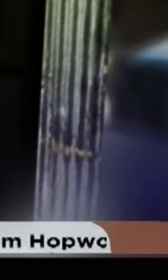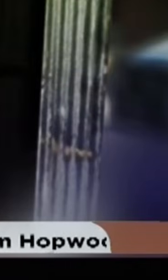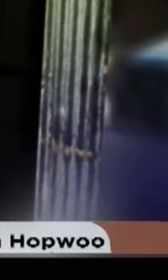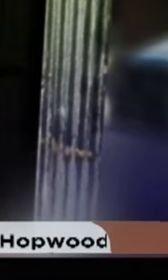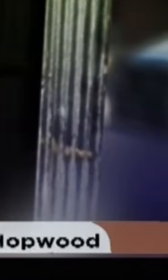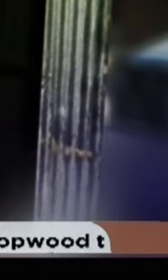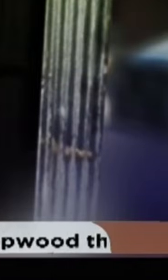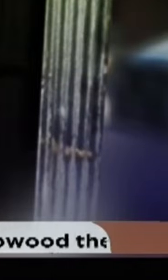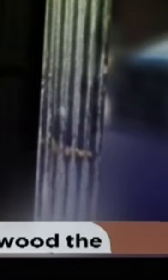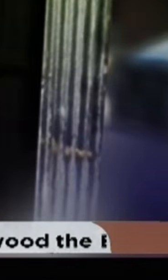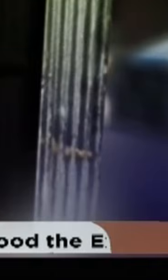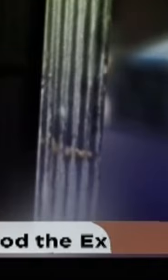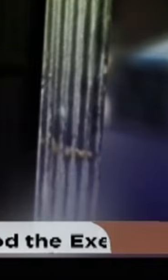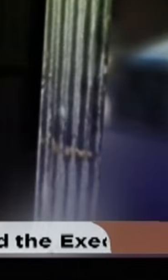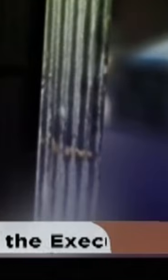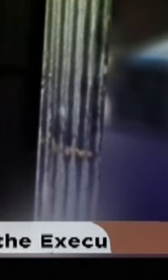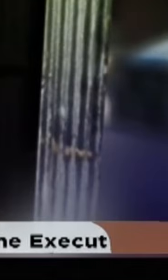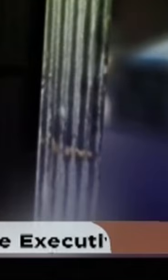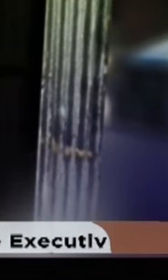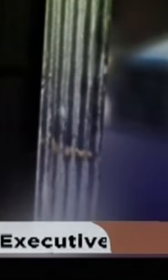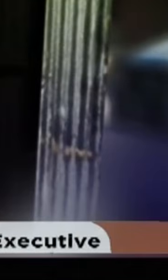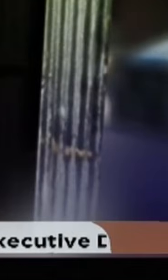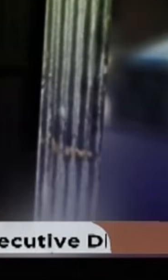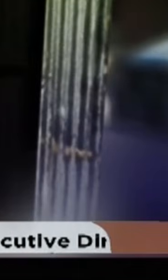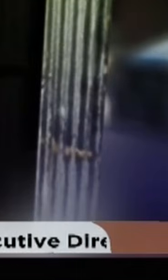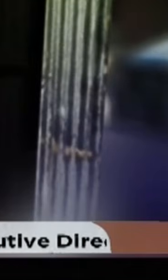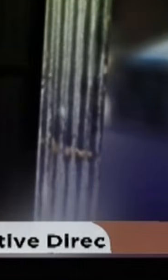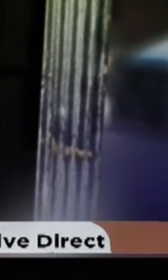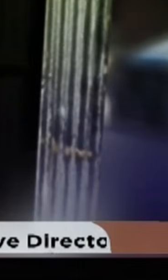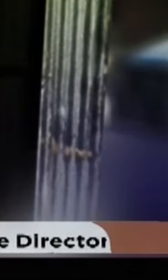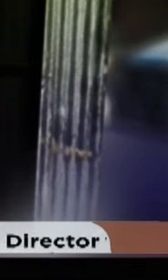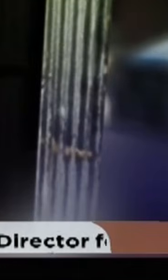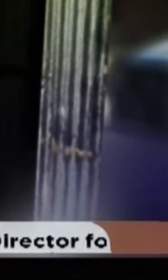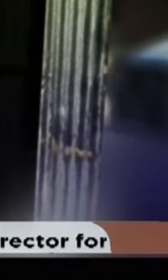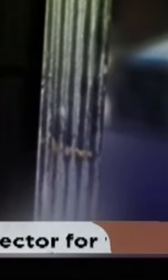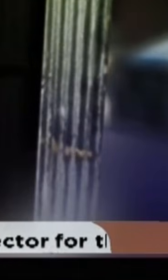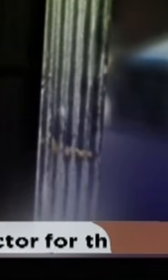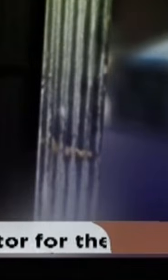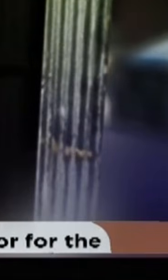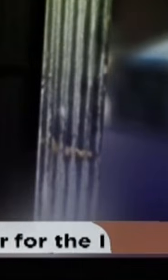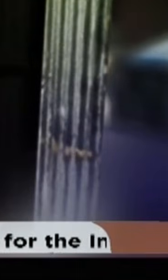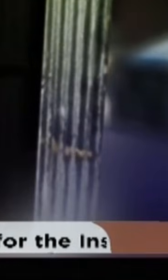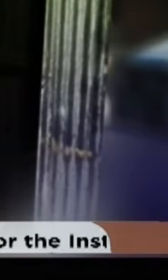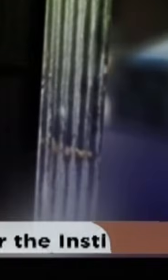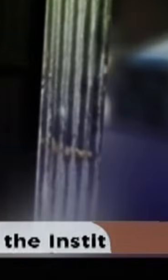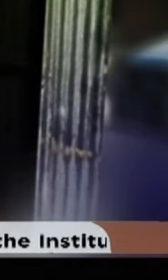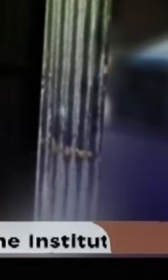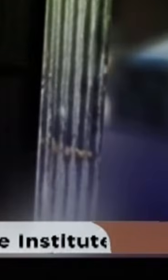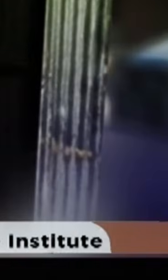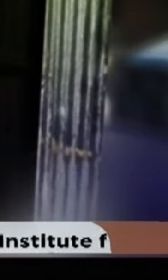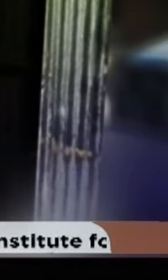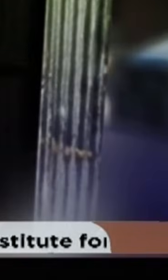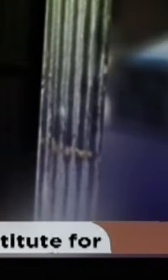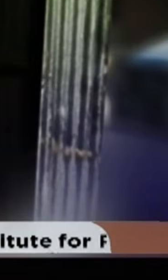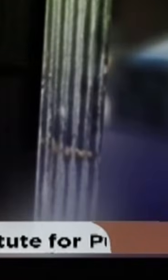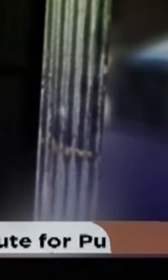Those talk shows where you would have your regulars every single. He had an opinion piece recently, and people were like, "Where's Mr.